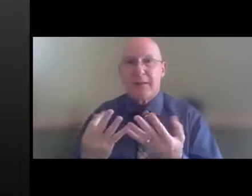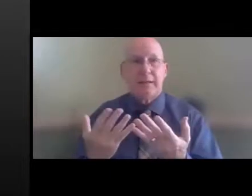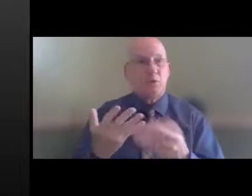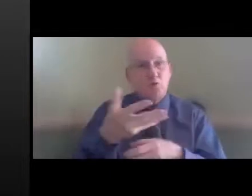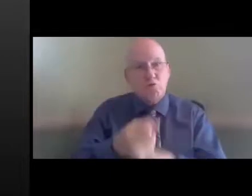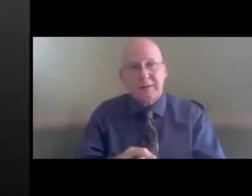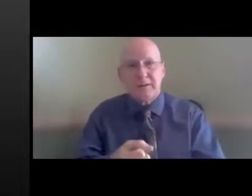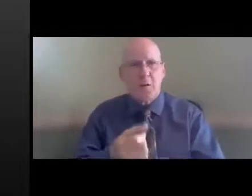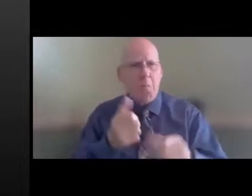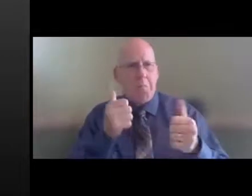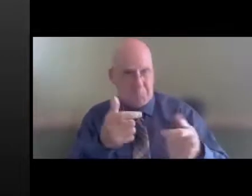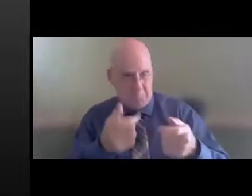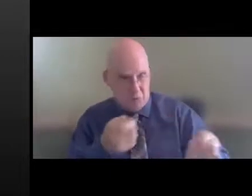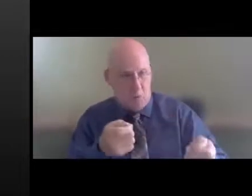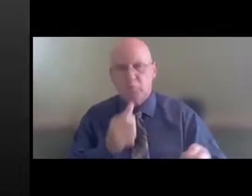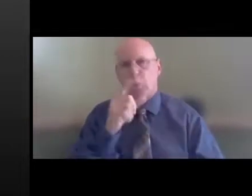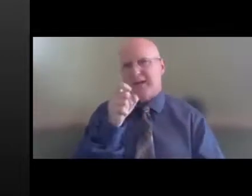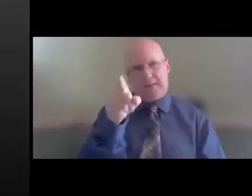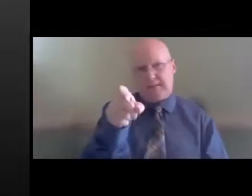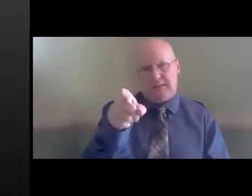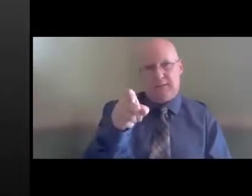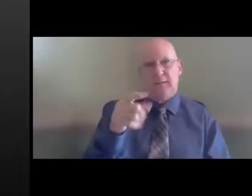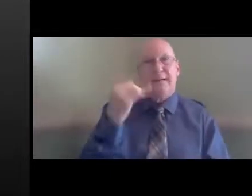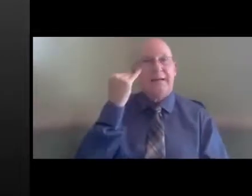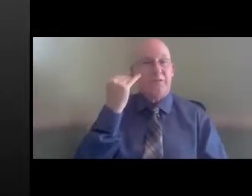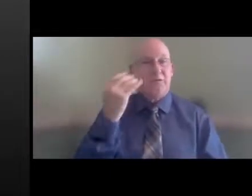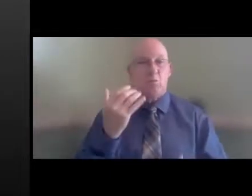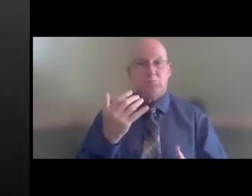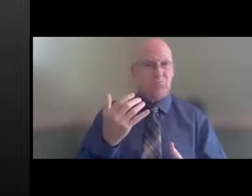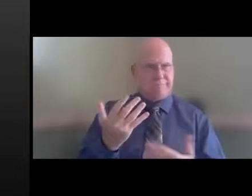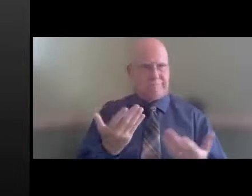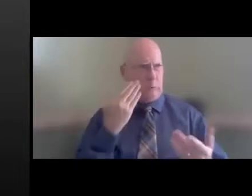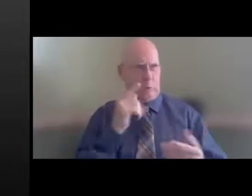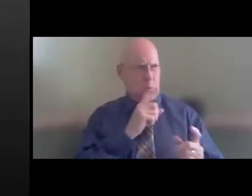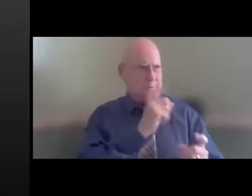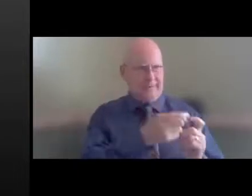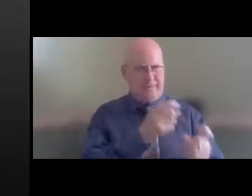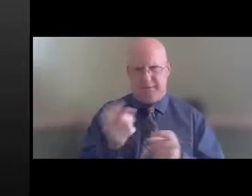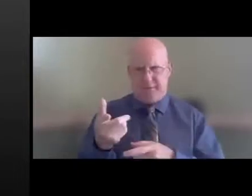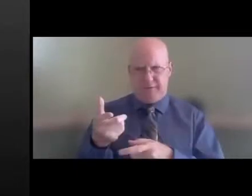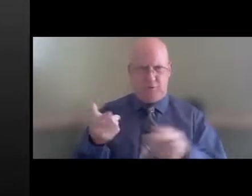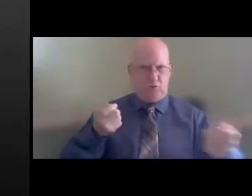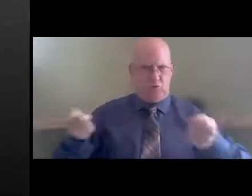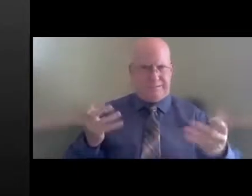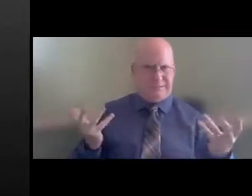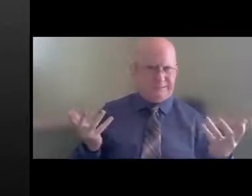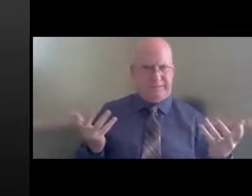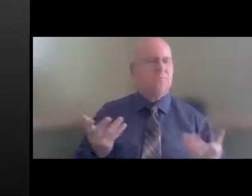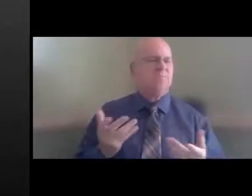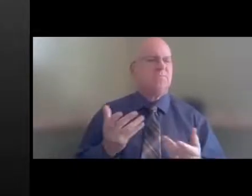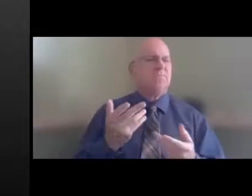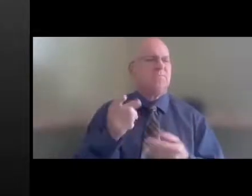network to be in charge of such a trust. So there's ways to do it a little more cost effectively. The